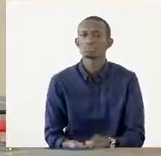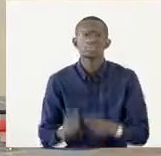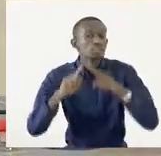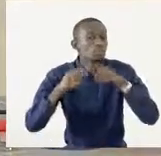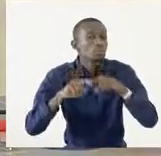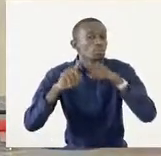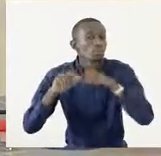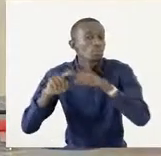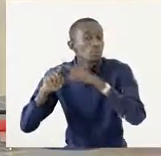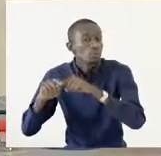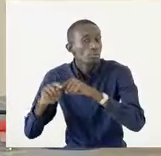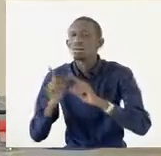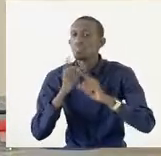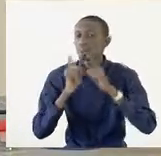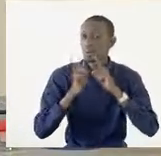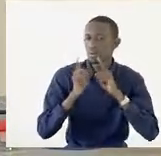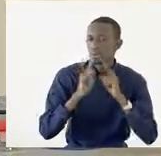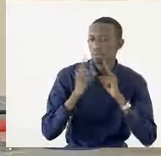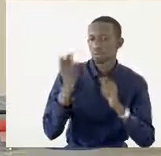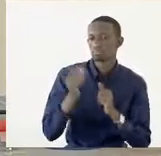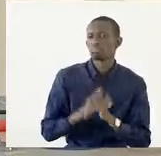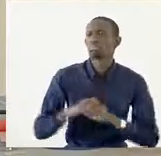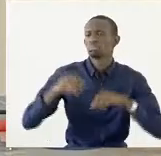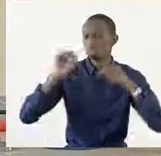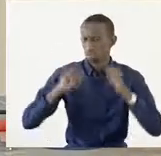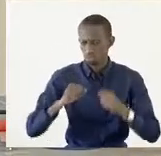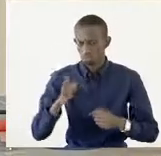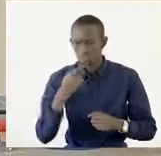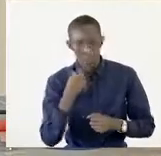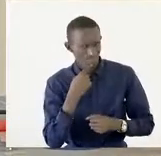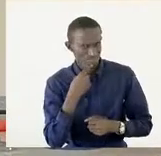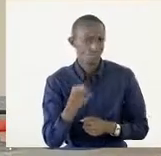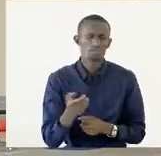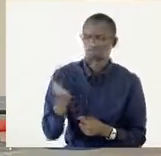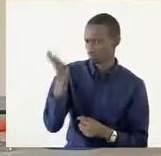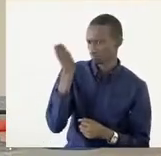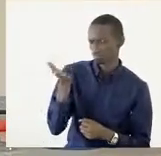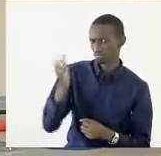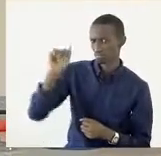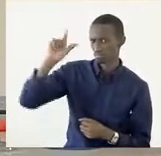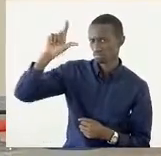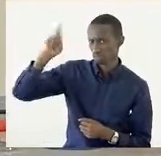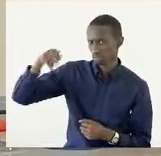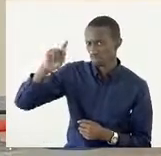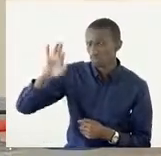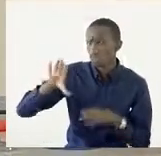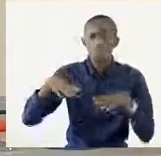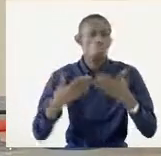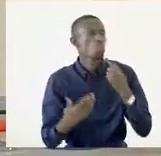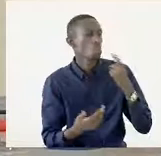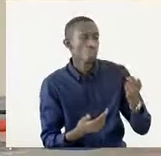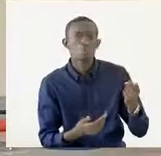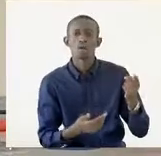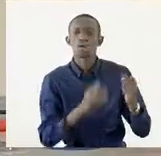color of the precipitates, you can be able to tell that this is aliphatic or aromatic